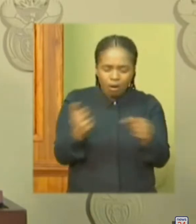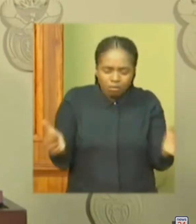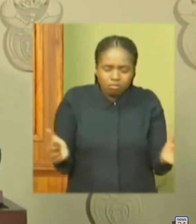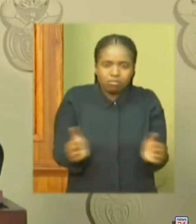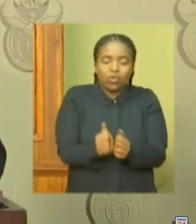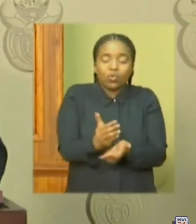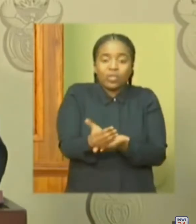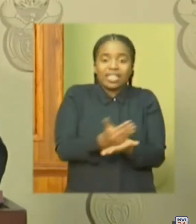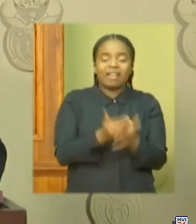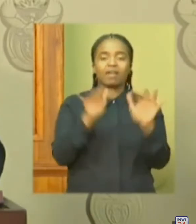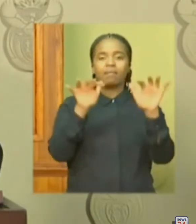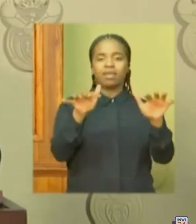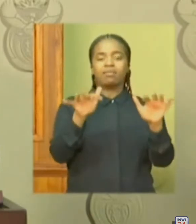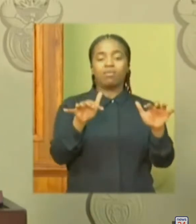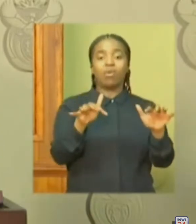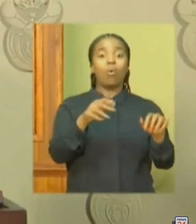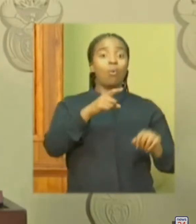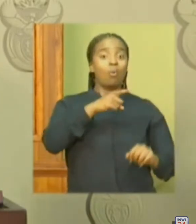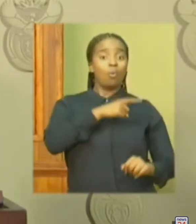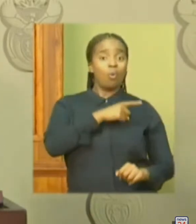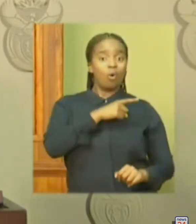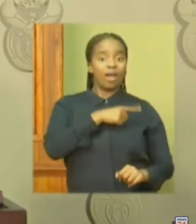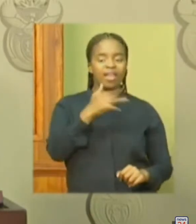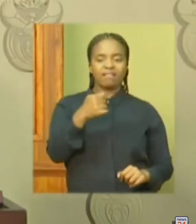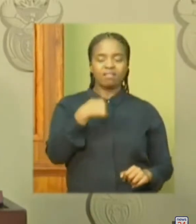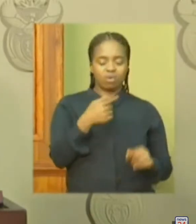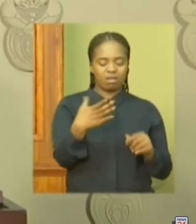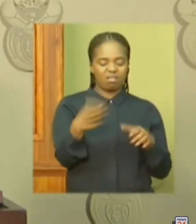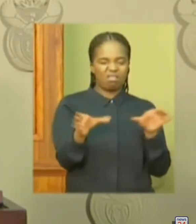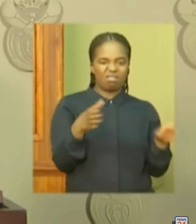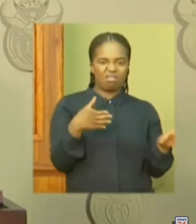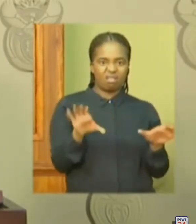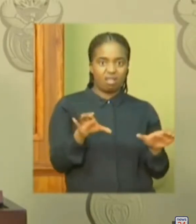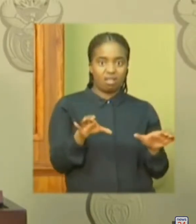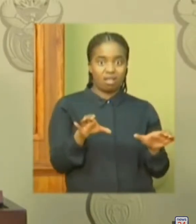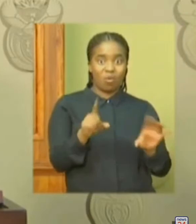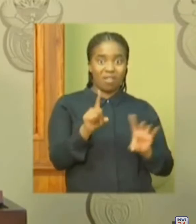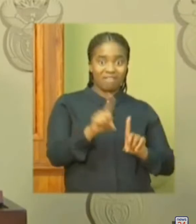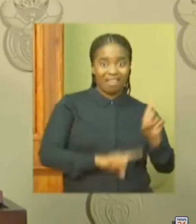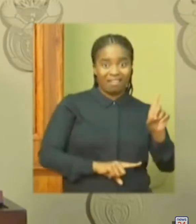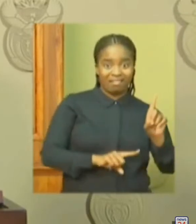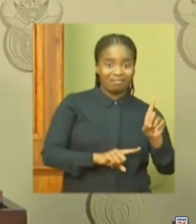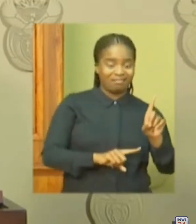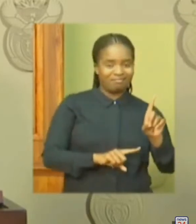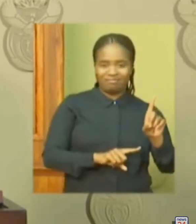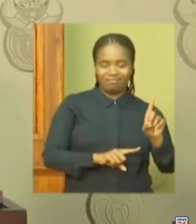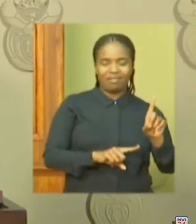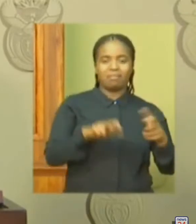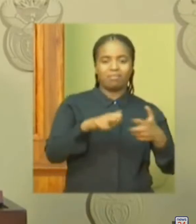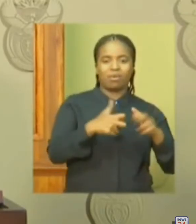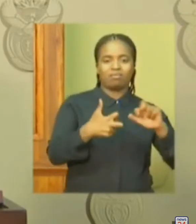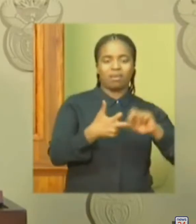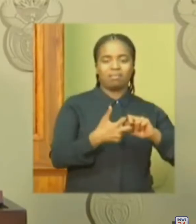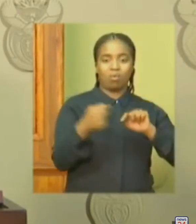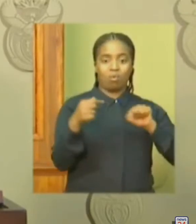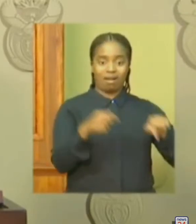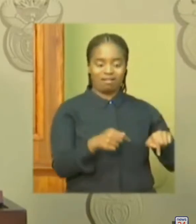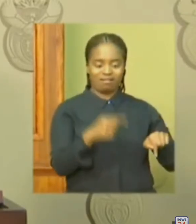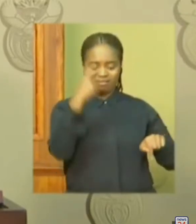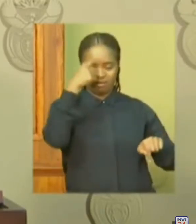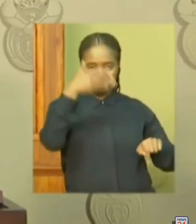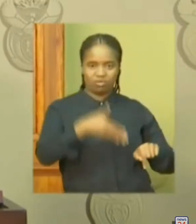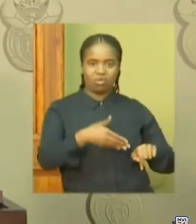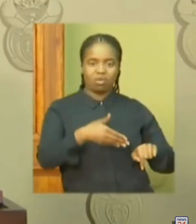to say, history will judge us harshly if we fail to do so now. As I